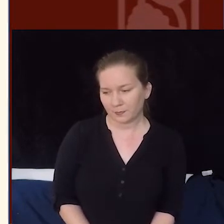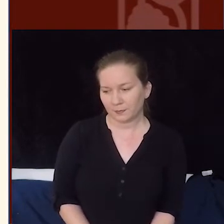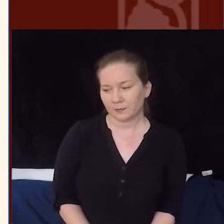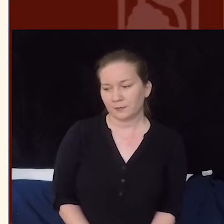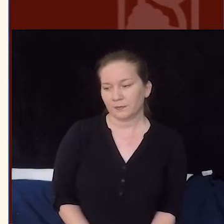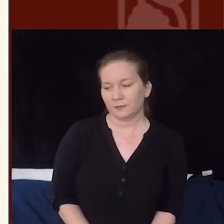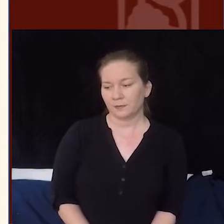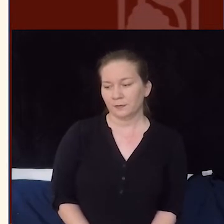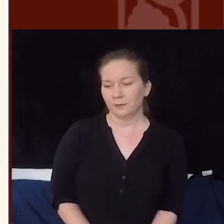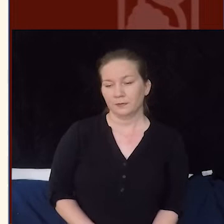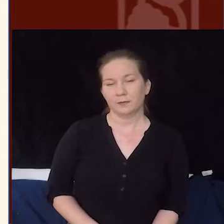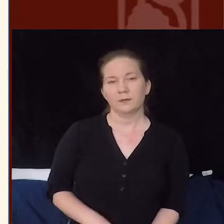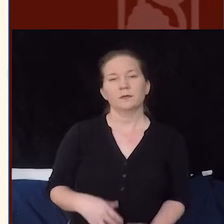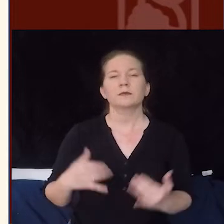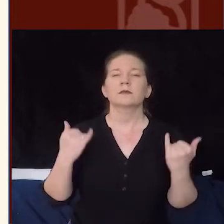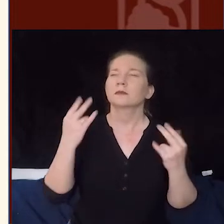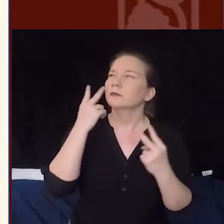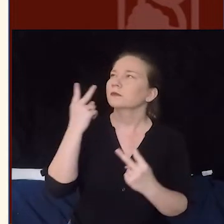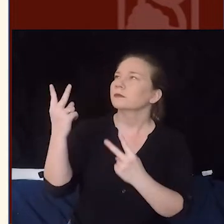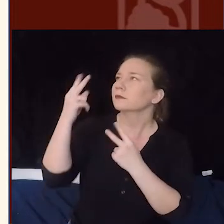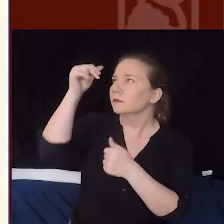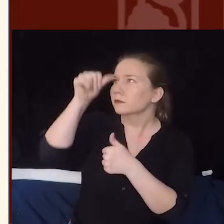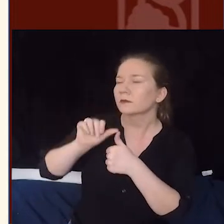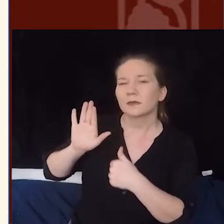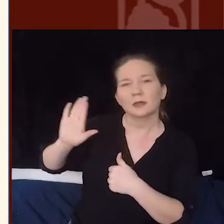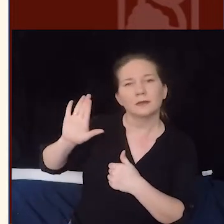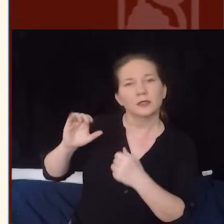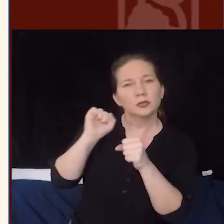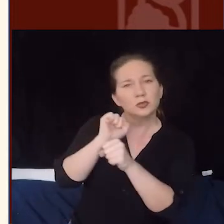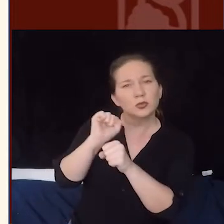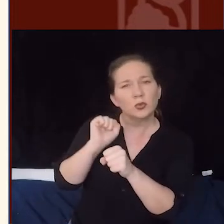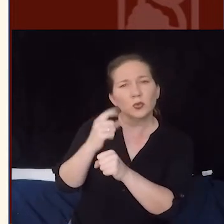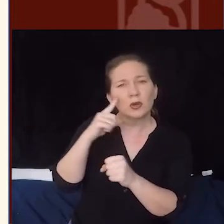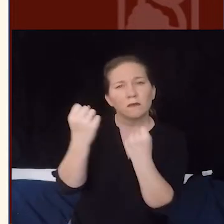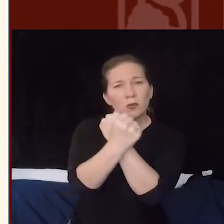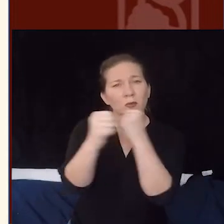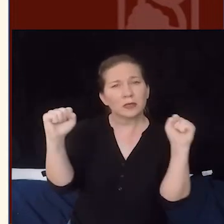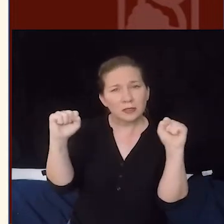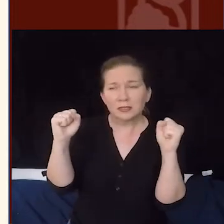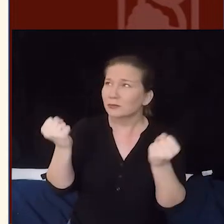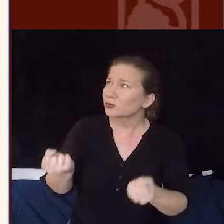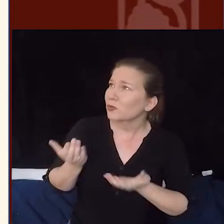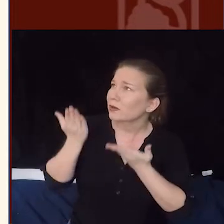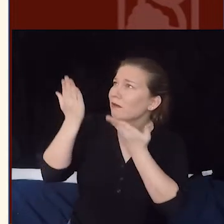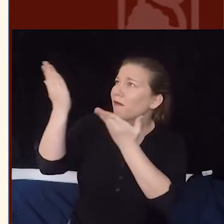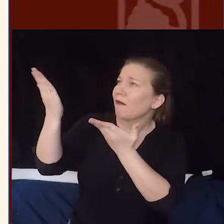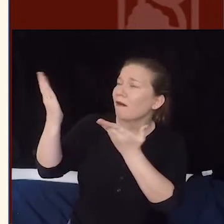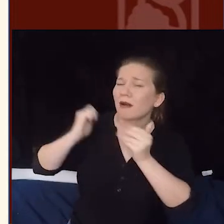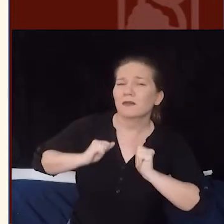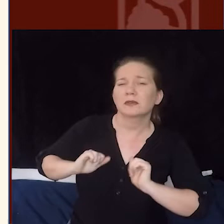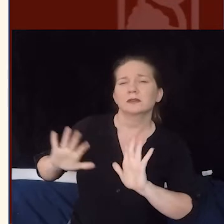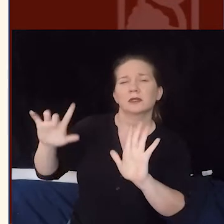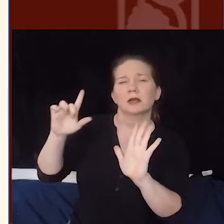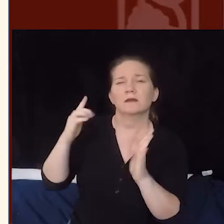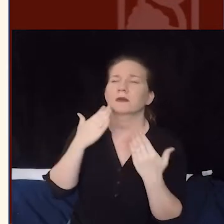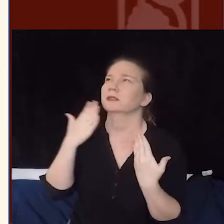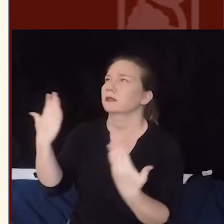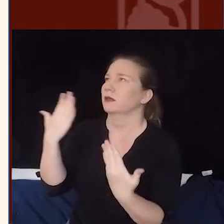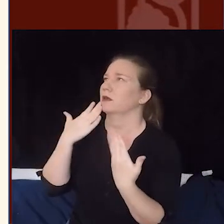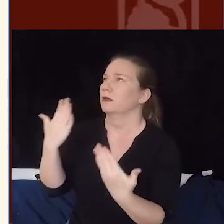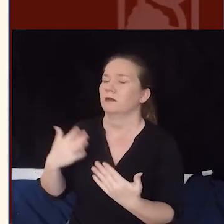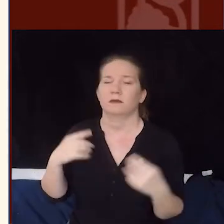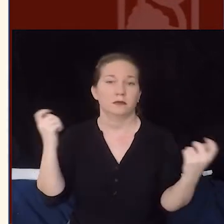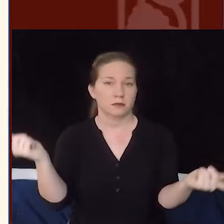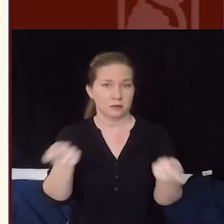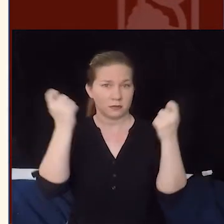Remembering now his work of redemption and offering to you this sacrifice of thanksgiving, we celebrate